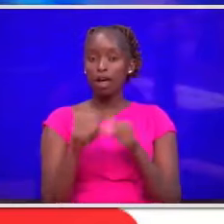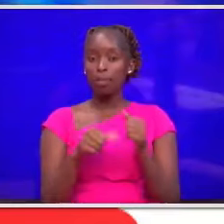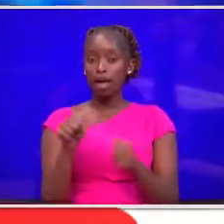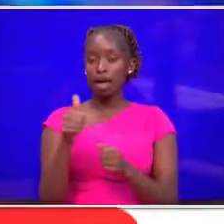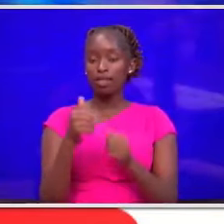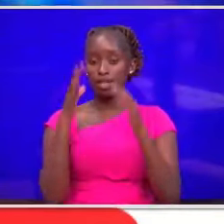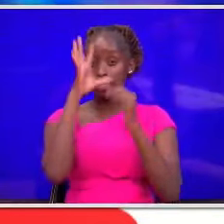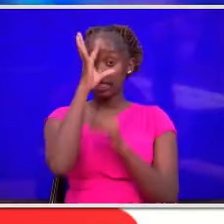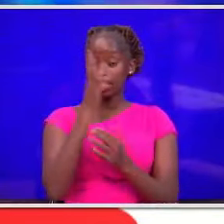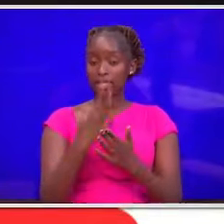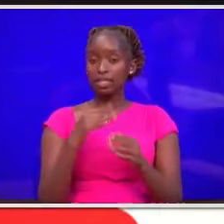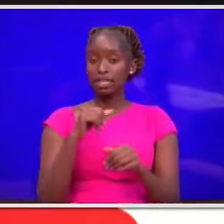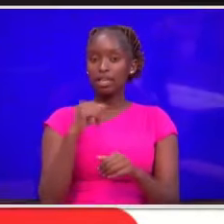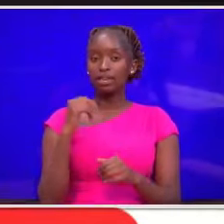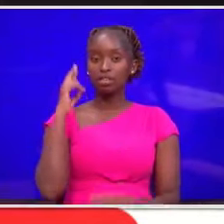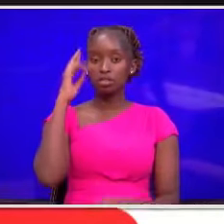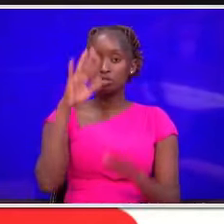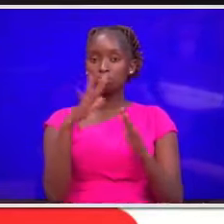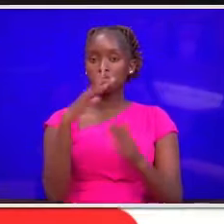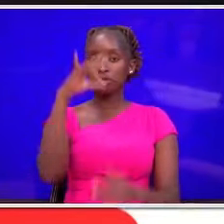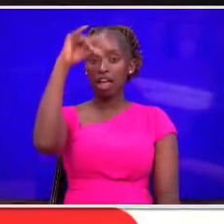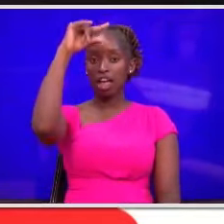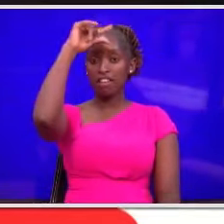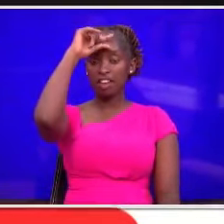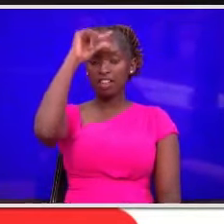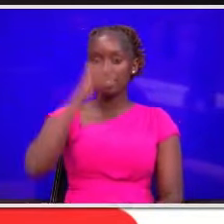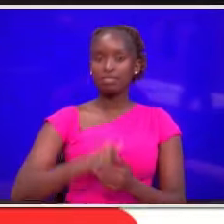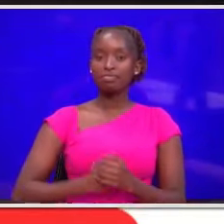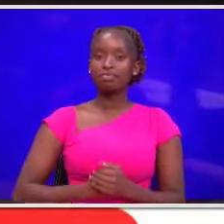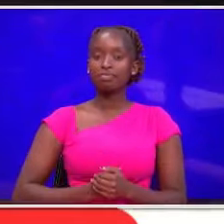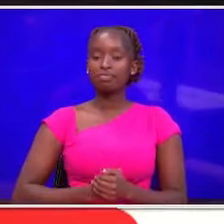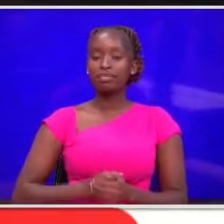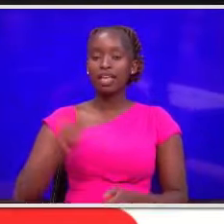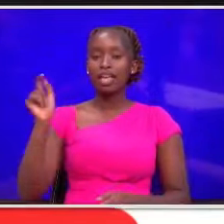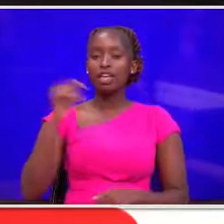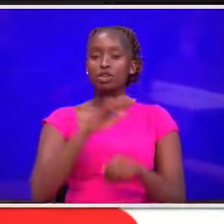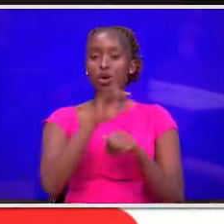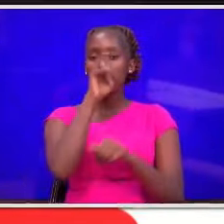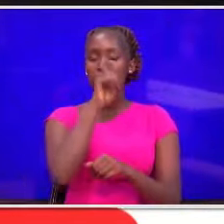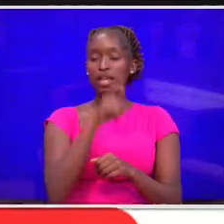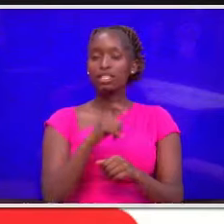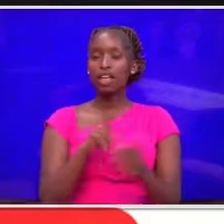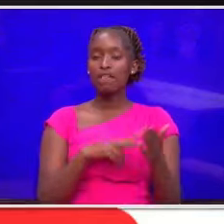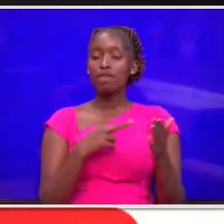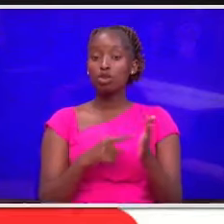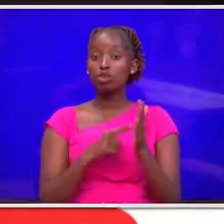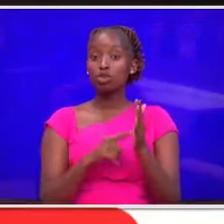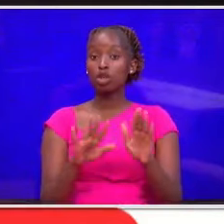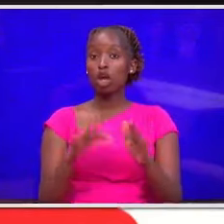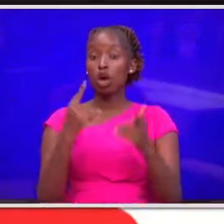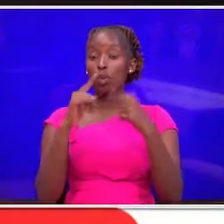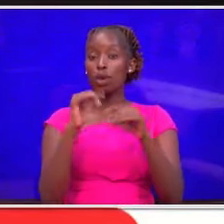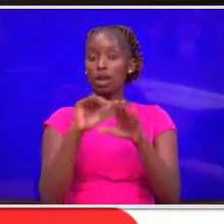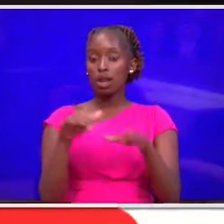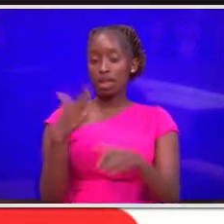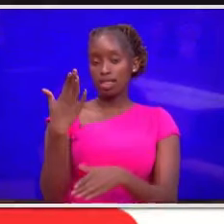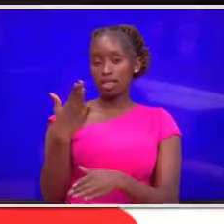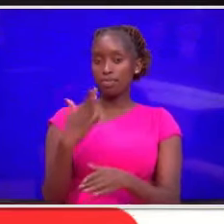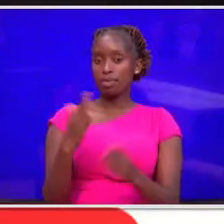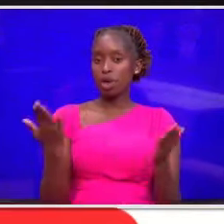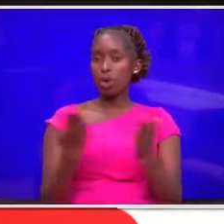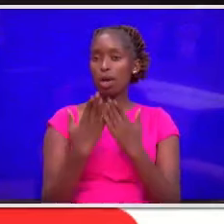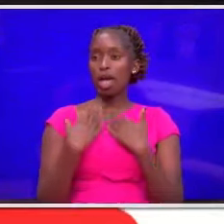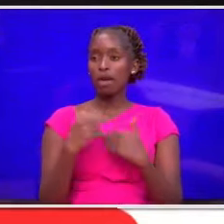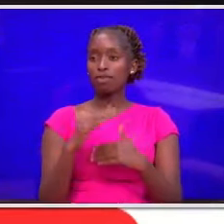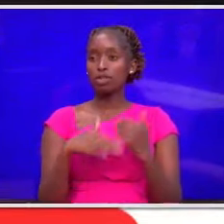relation to governance. Kenyans on X sure did not fail the conveners of the X space dubbed Where is Crazy